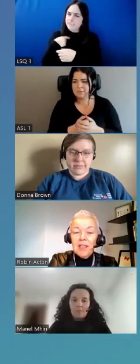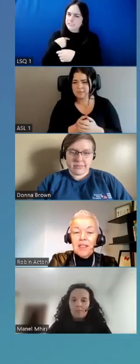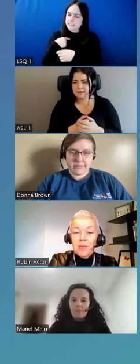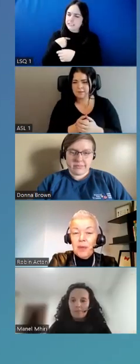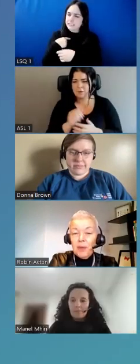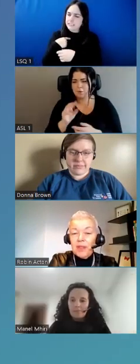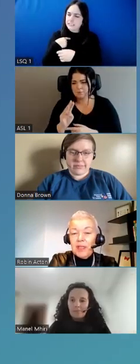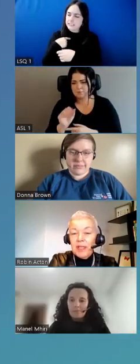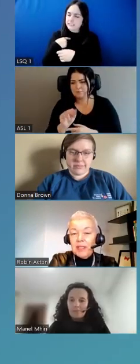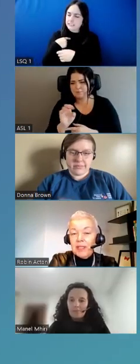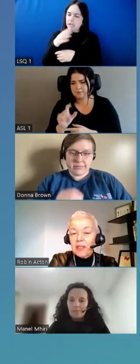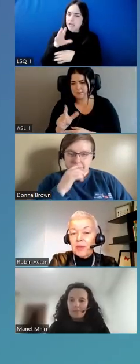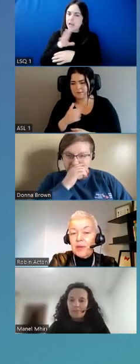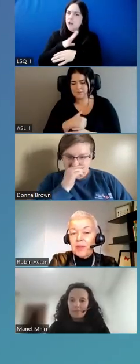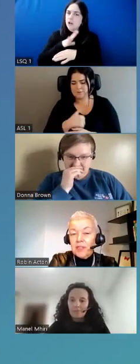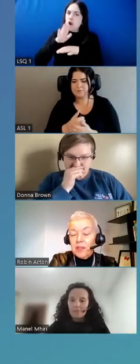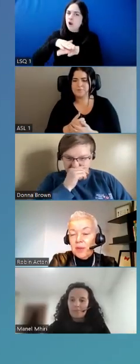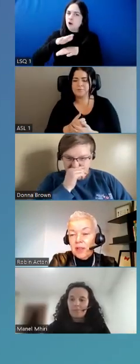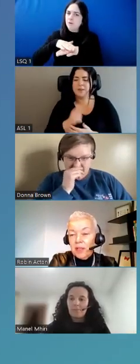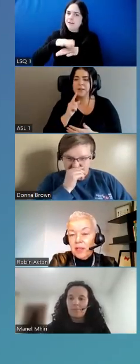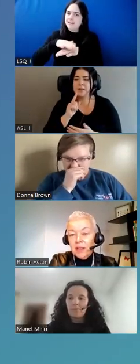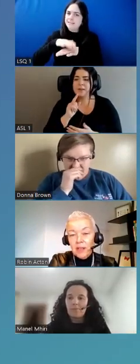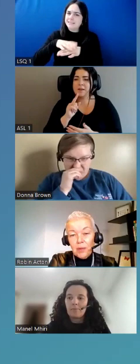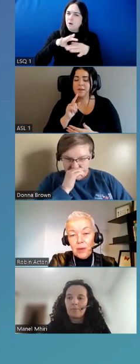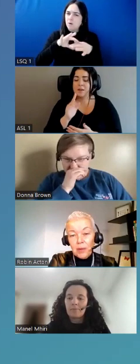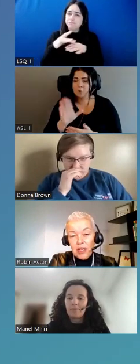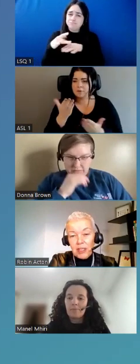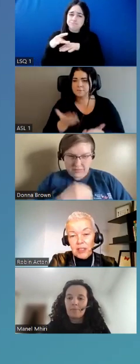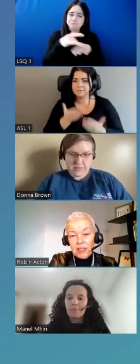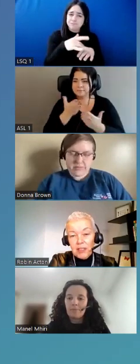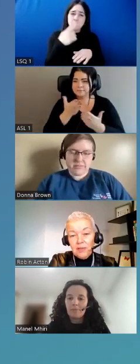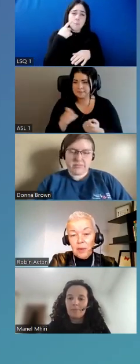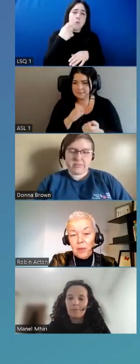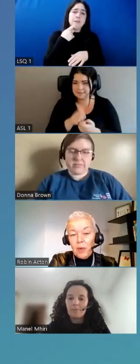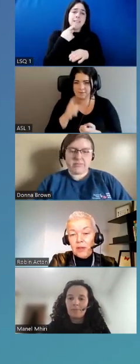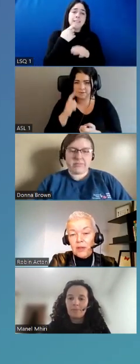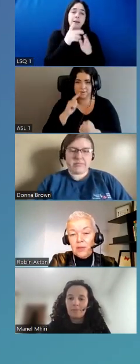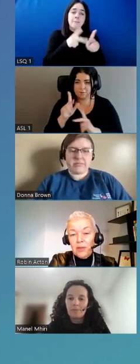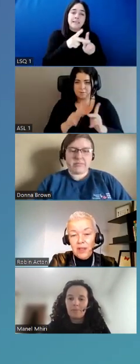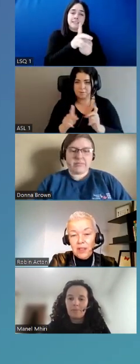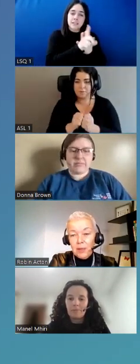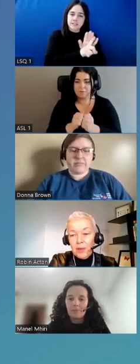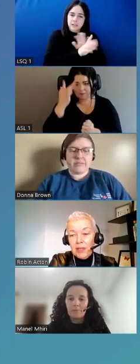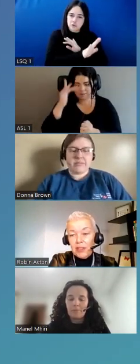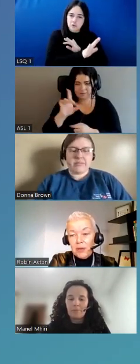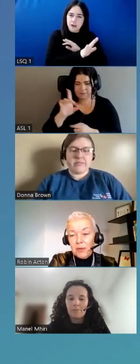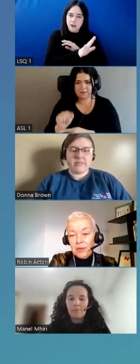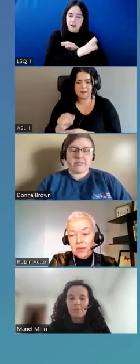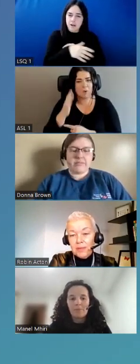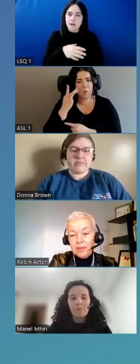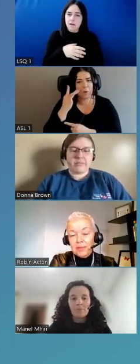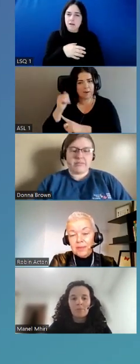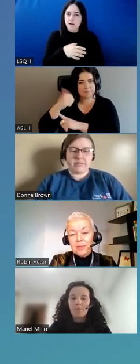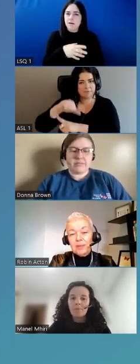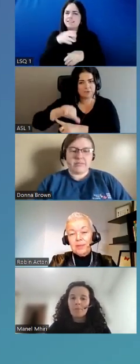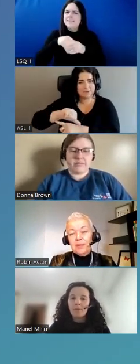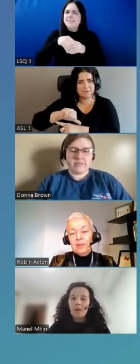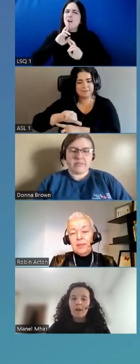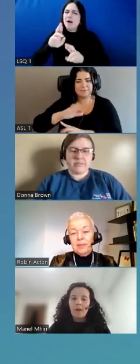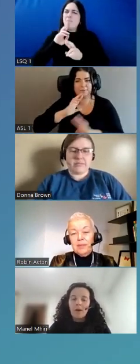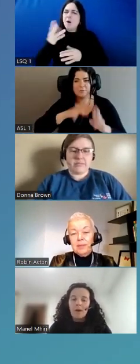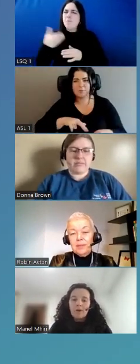specifically to people with an intellectual disability were rejected for the report with the WHO?